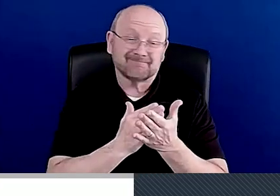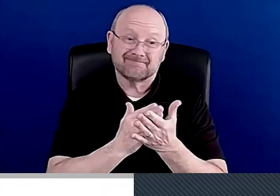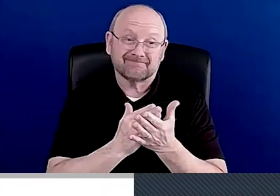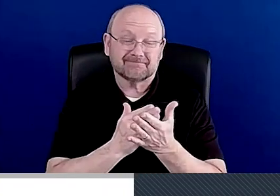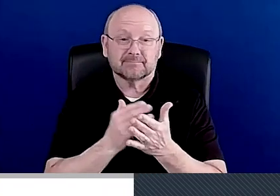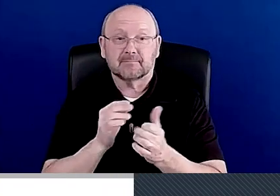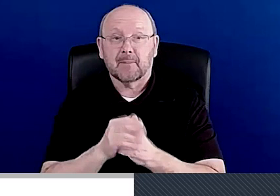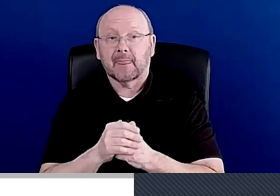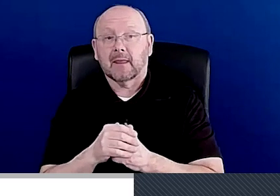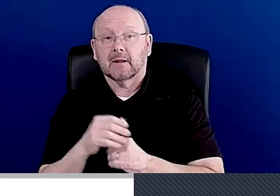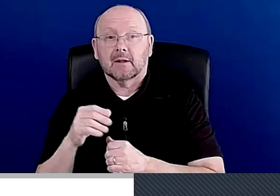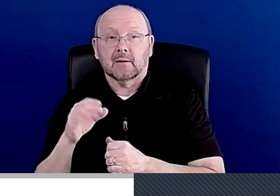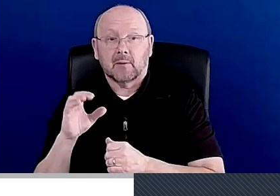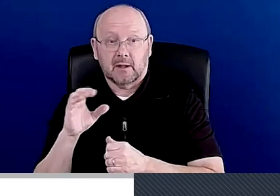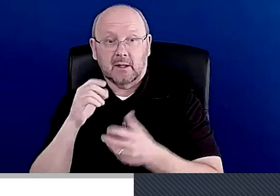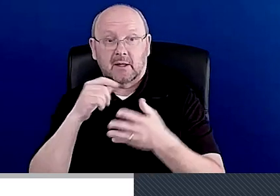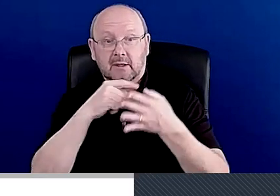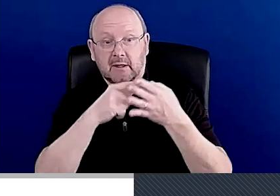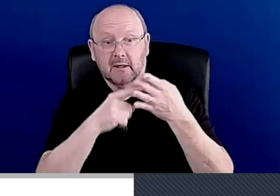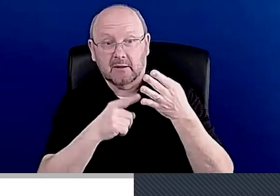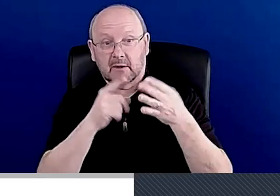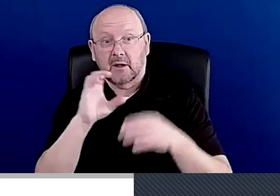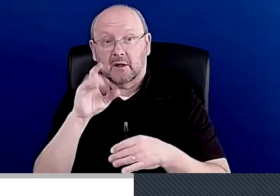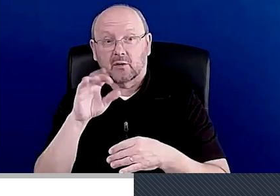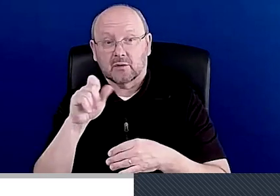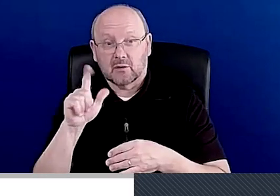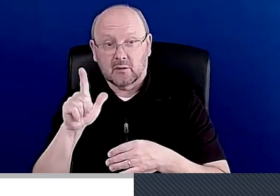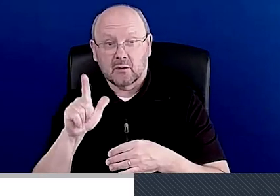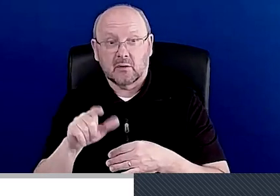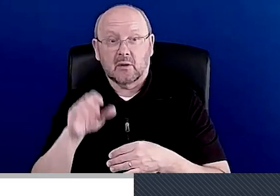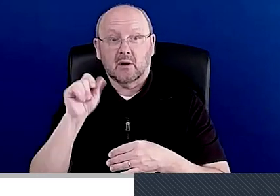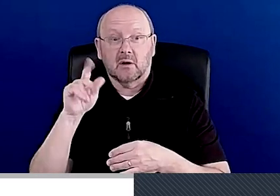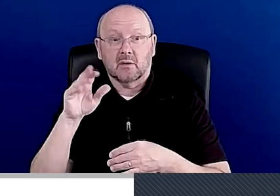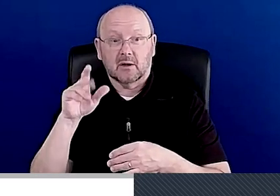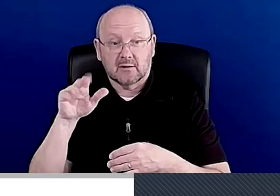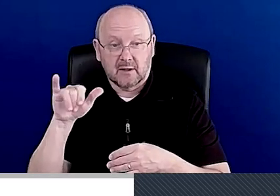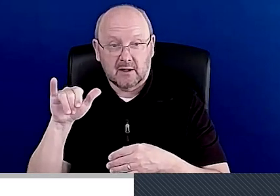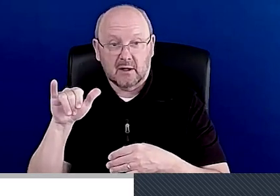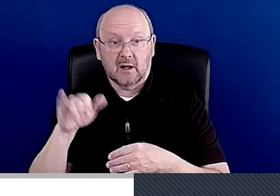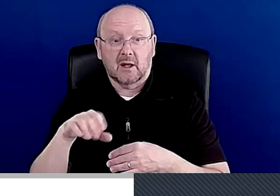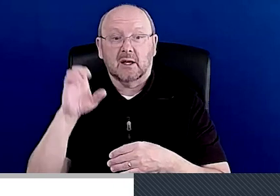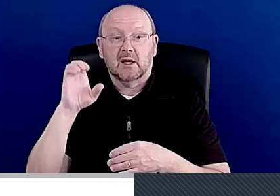Roxy Markarian, and Eric Marin, who you're going to hear from, they service those students specifically.